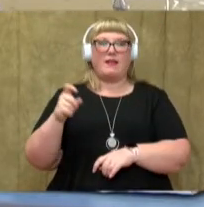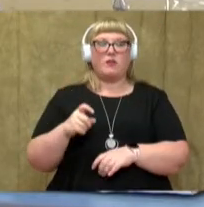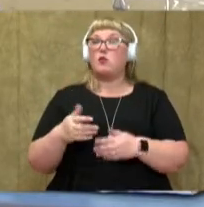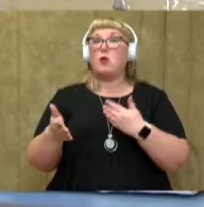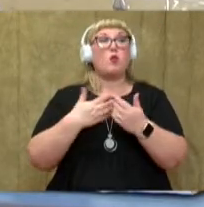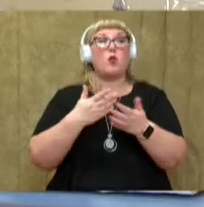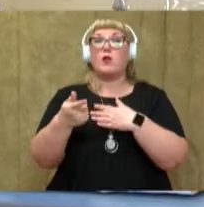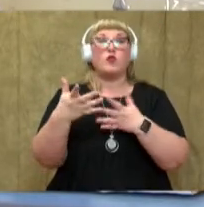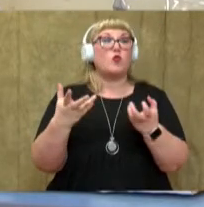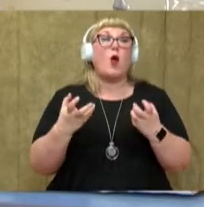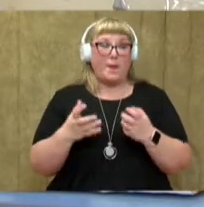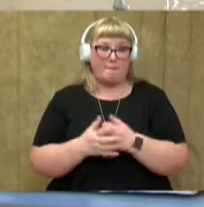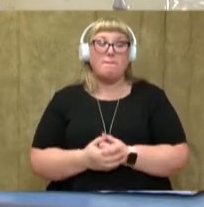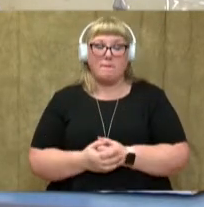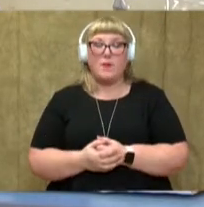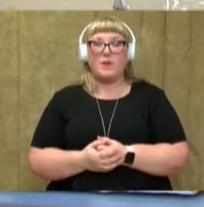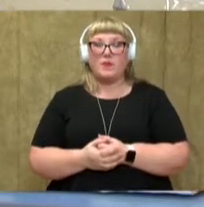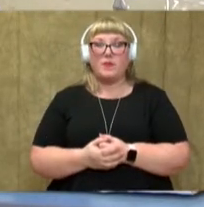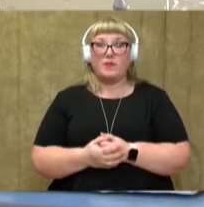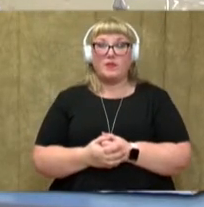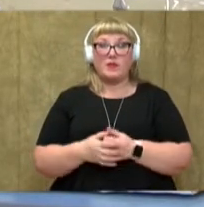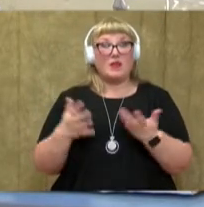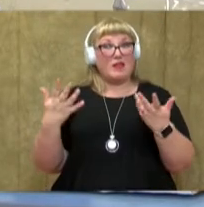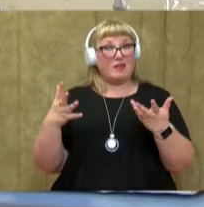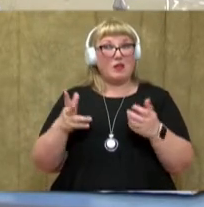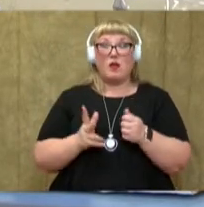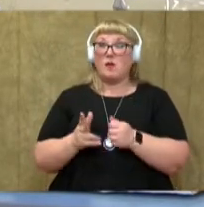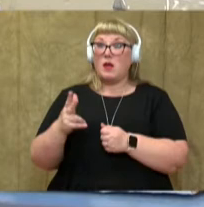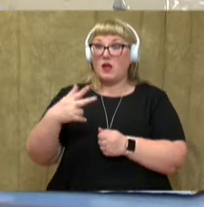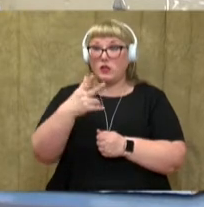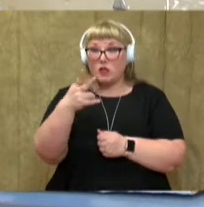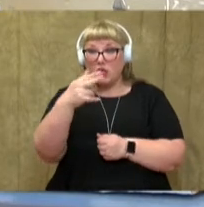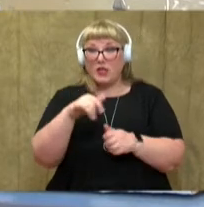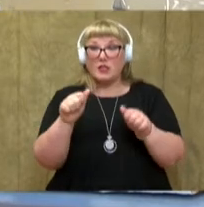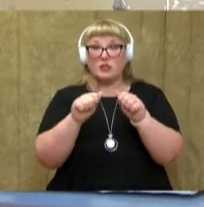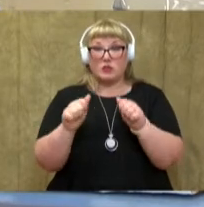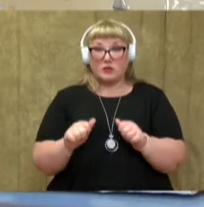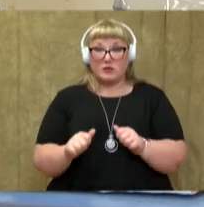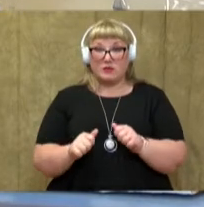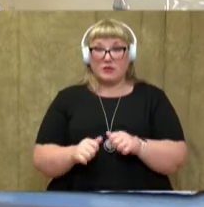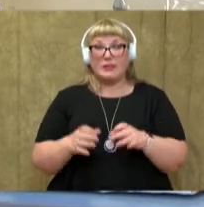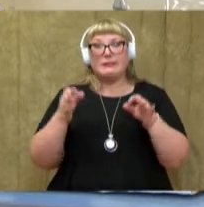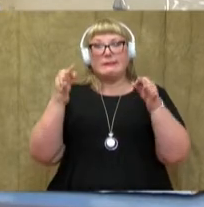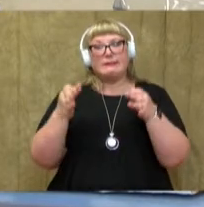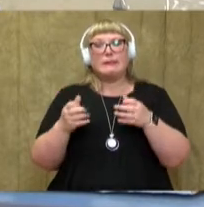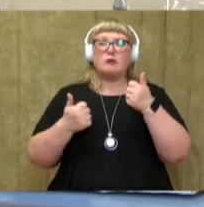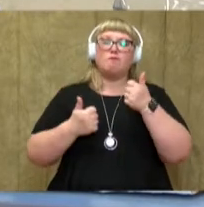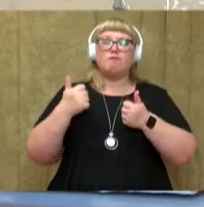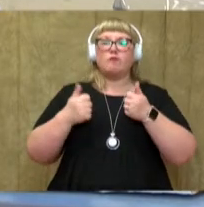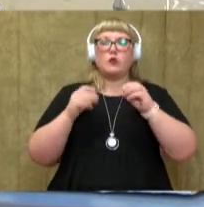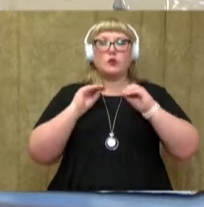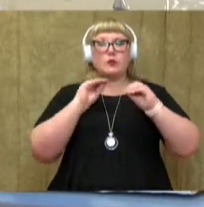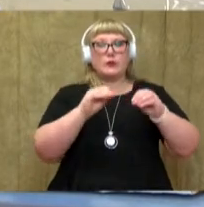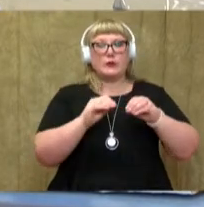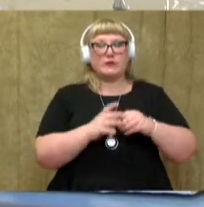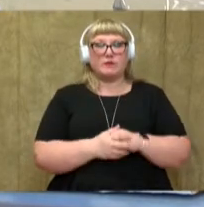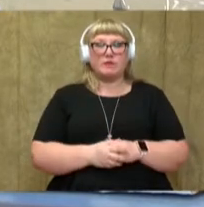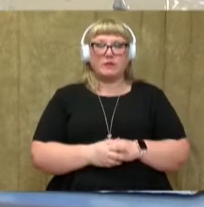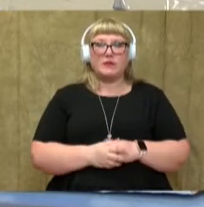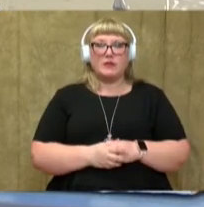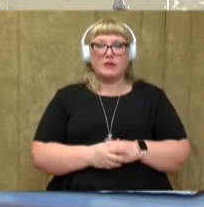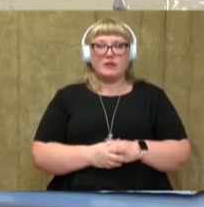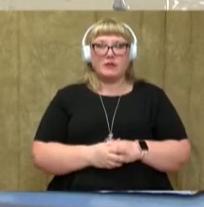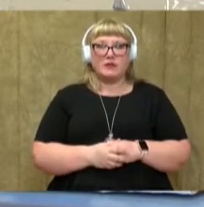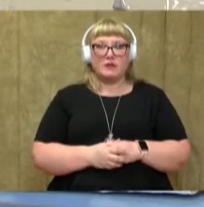So I've cut out some, already cut out some shapes. I'm going to decide which one to put in my